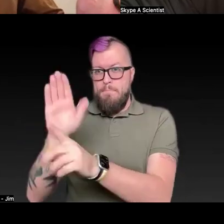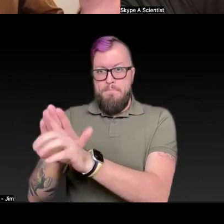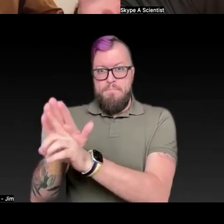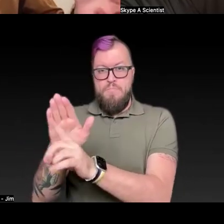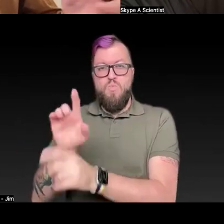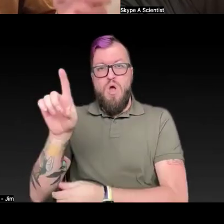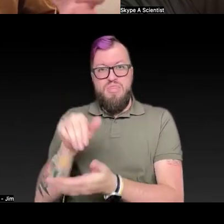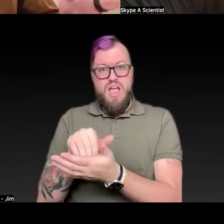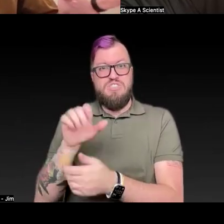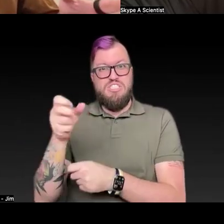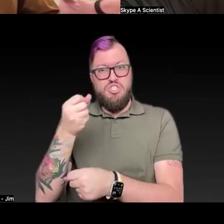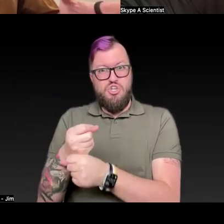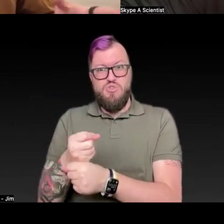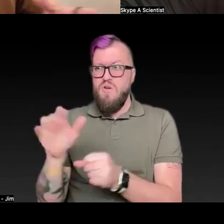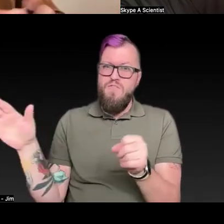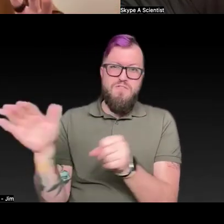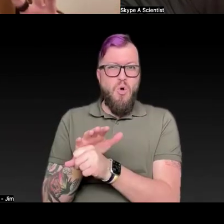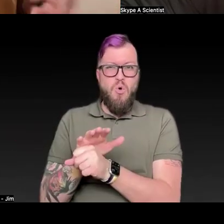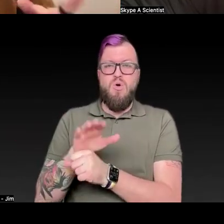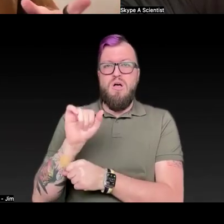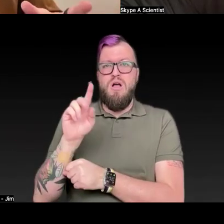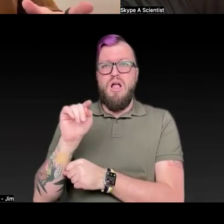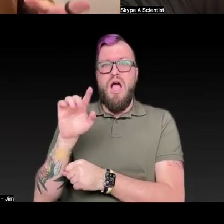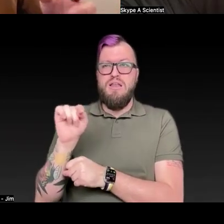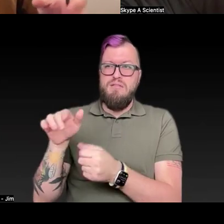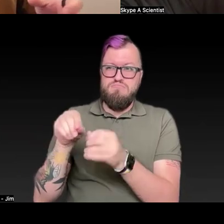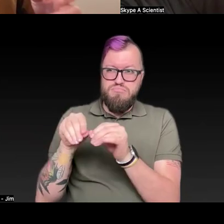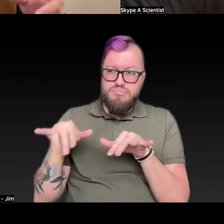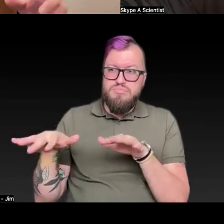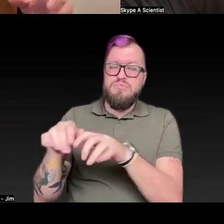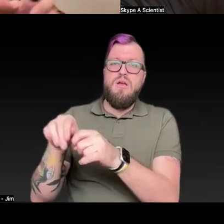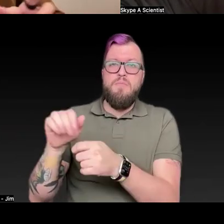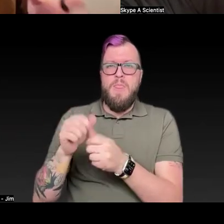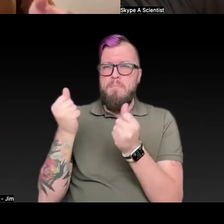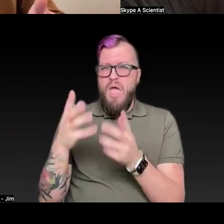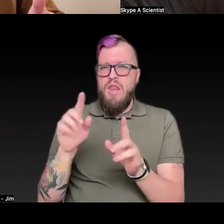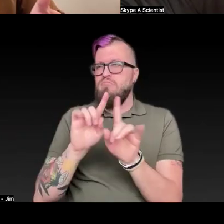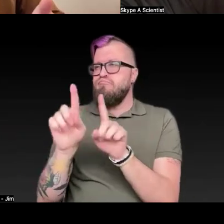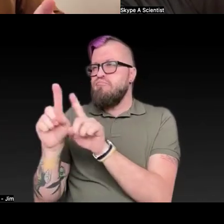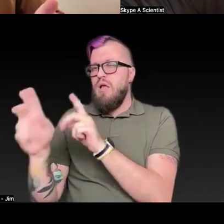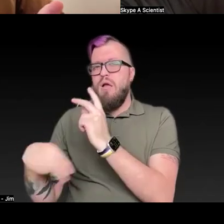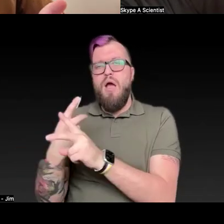1,000 years and an entire continent. There's a lot of different varieties of handwriting and a lot of different sort of